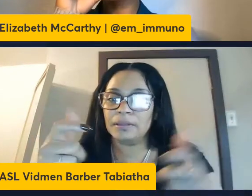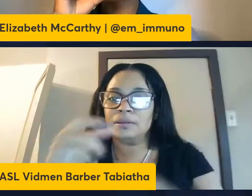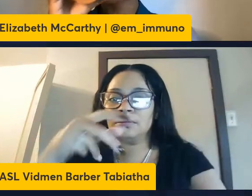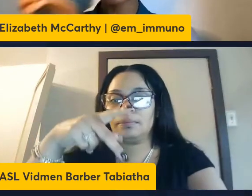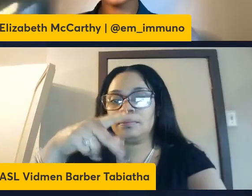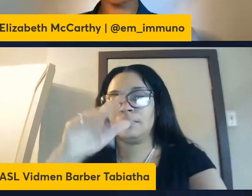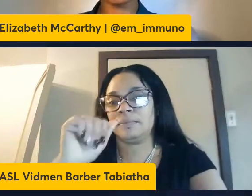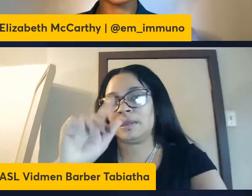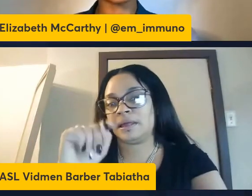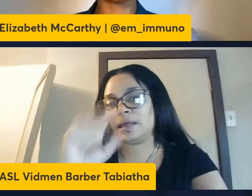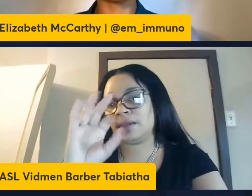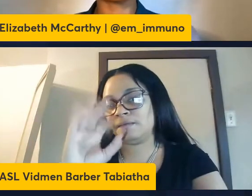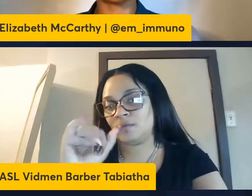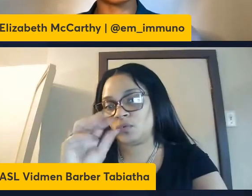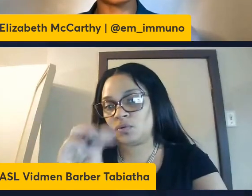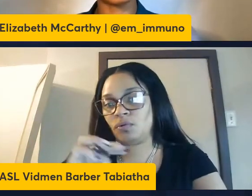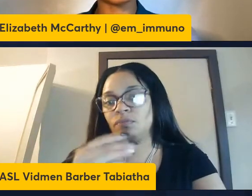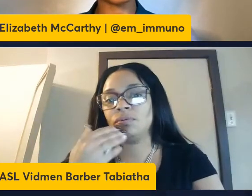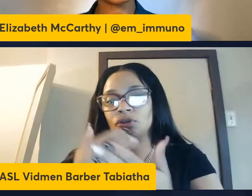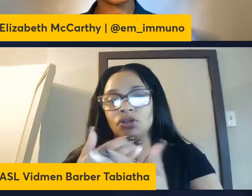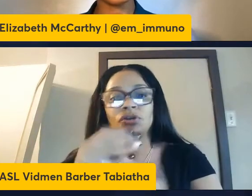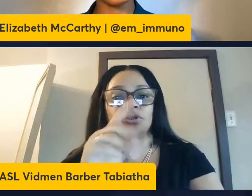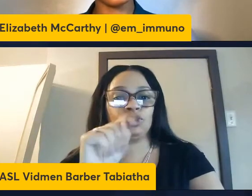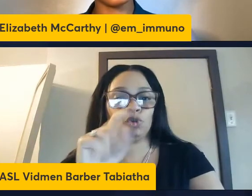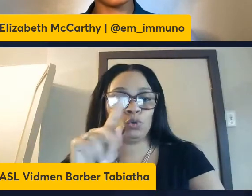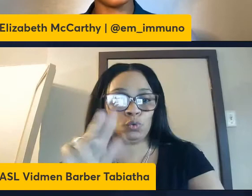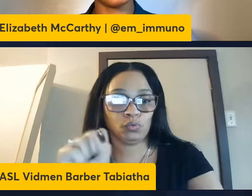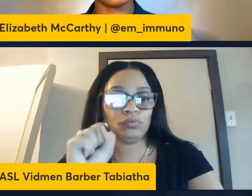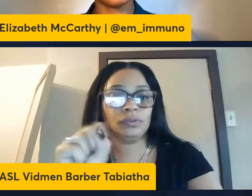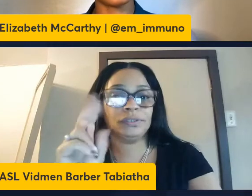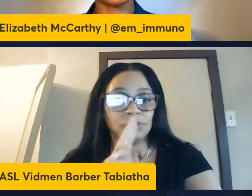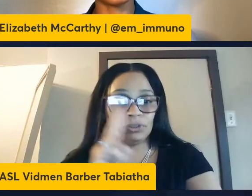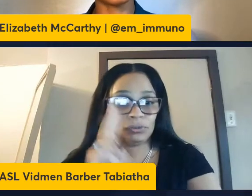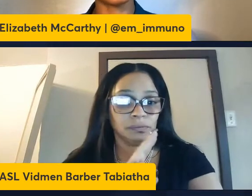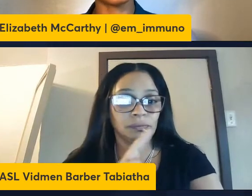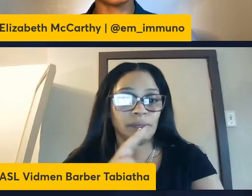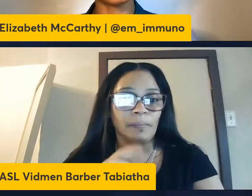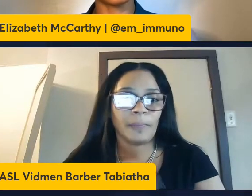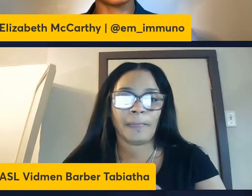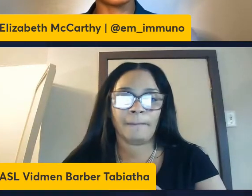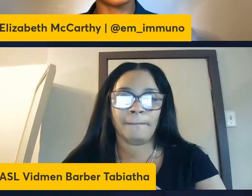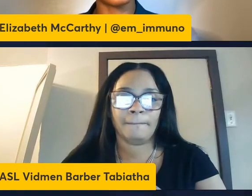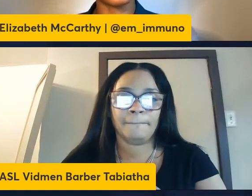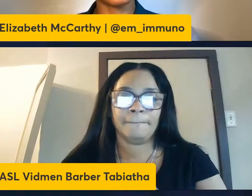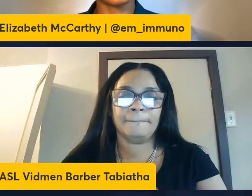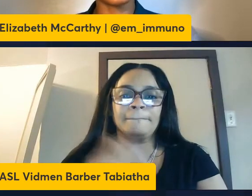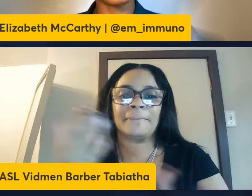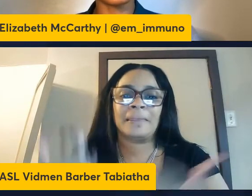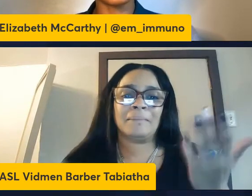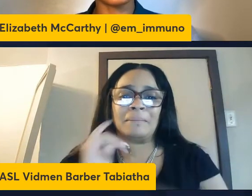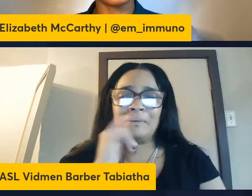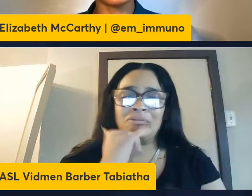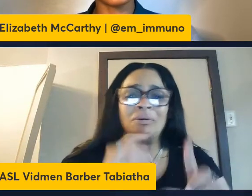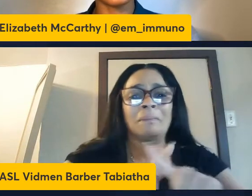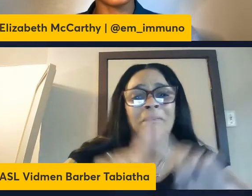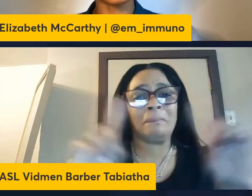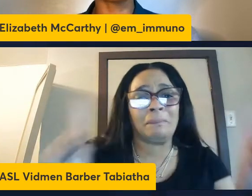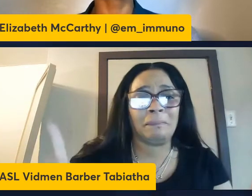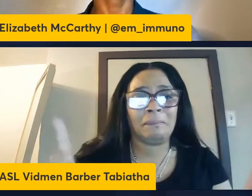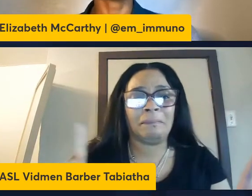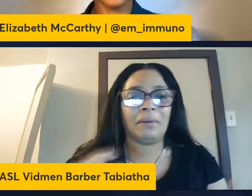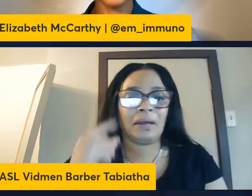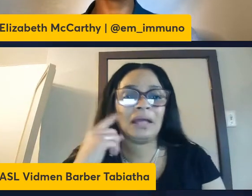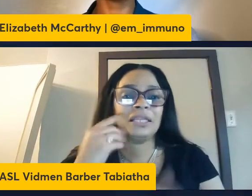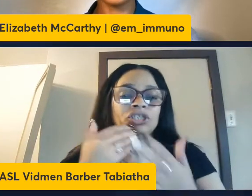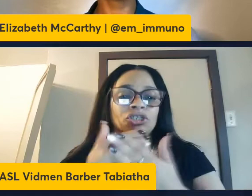in terms of the number of tools and packages that are built, but I might be wrong. I think Python is also a fantastic library